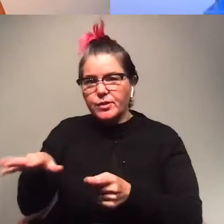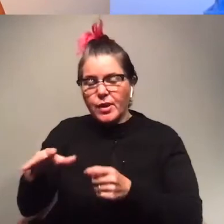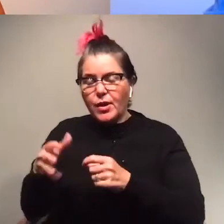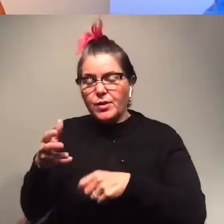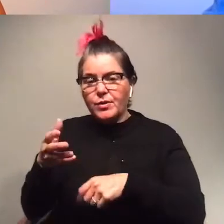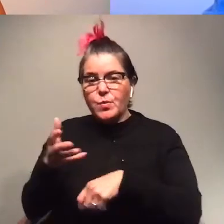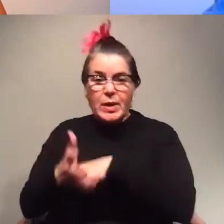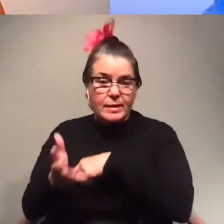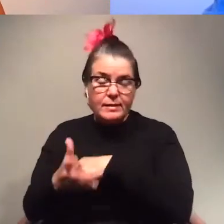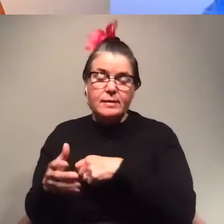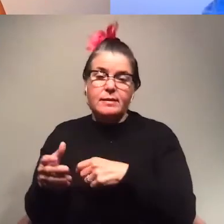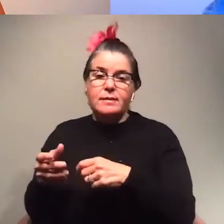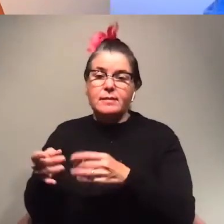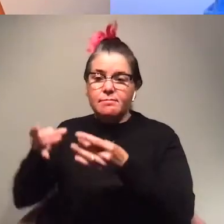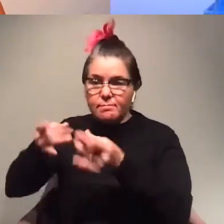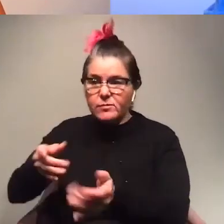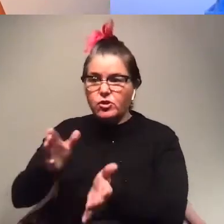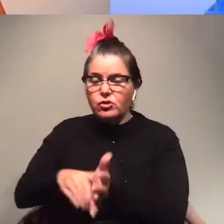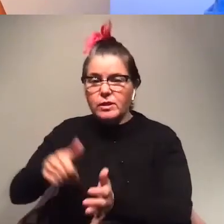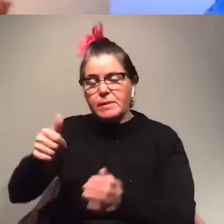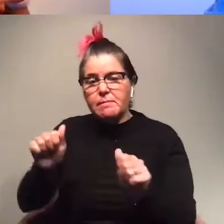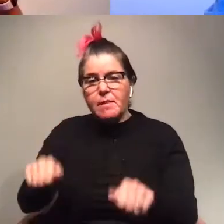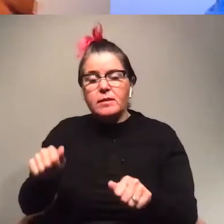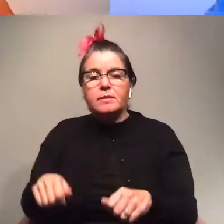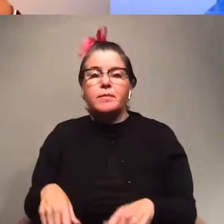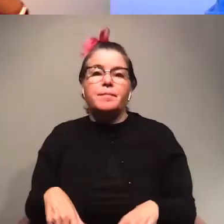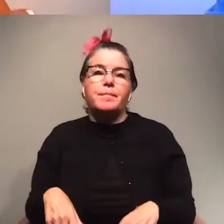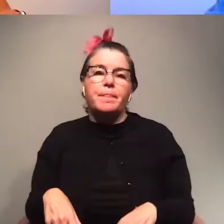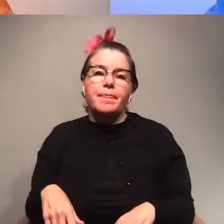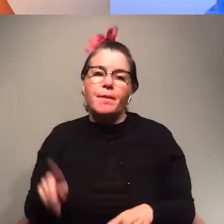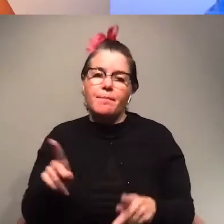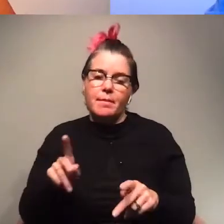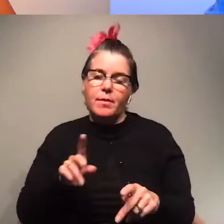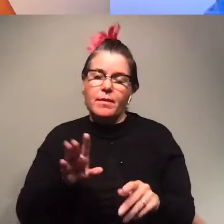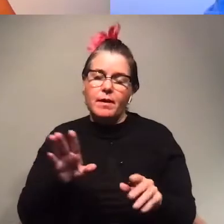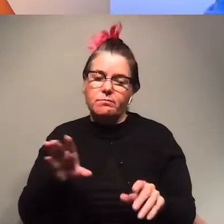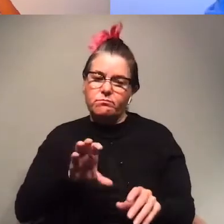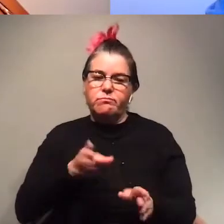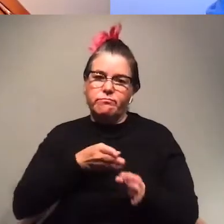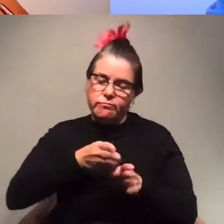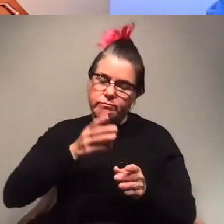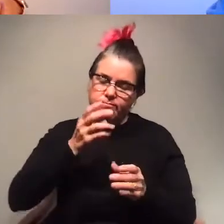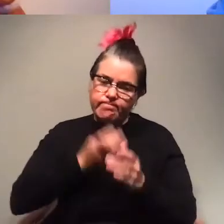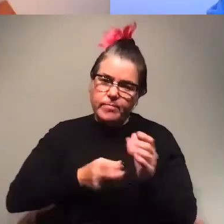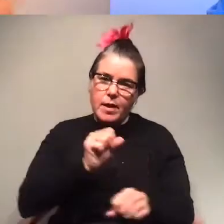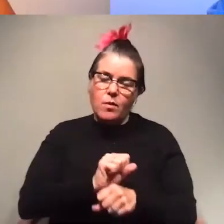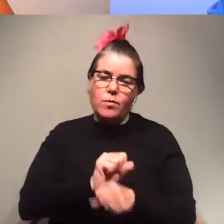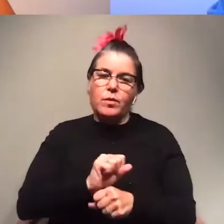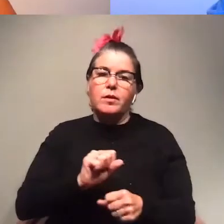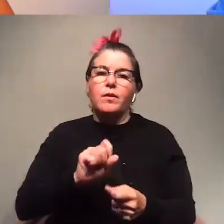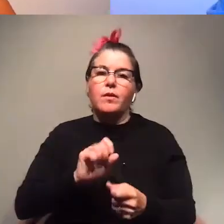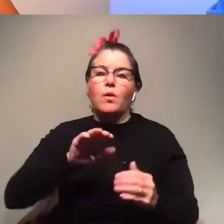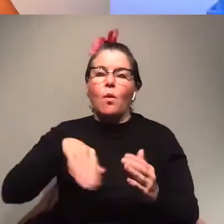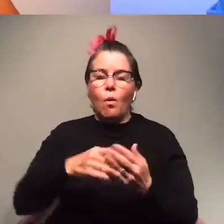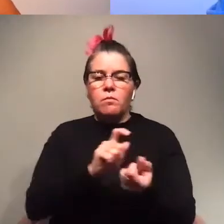and make it as efficient, as cheap as possible. So there's always people that kind of do that kind of work as well, to just do the entire conversion process